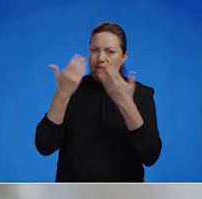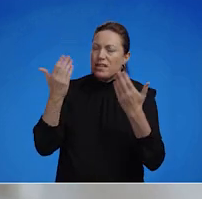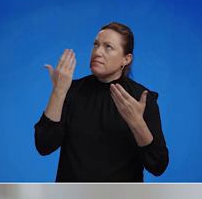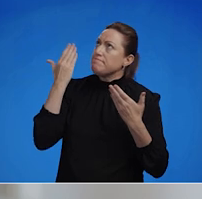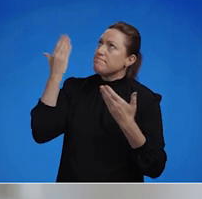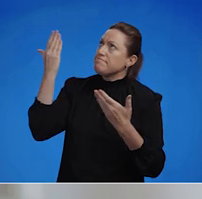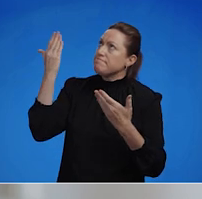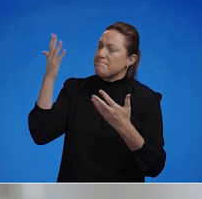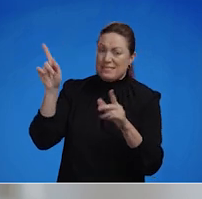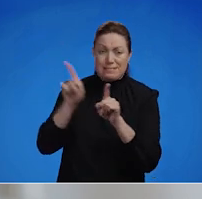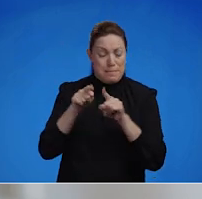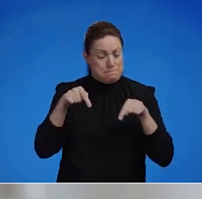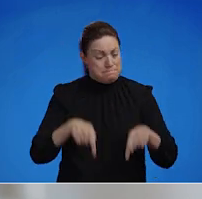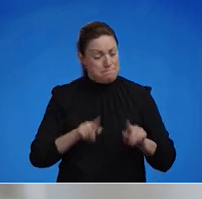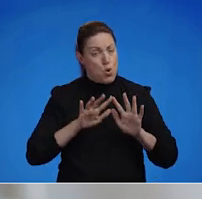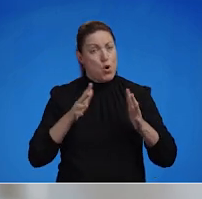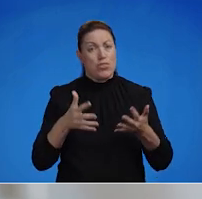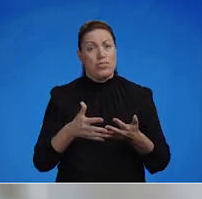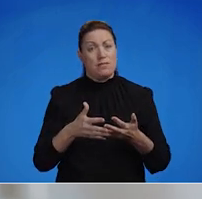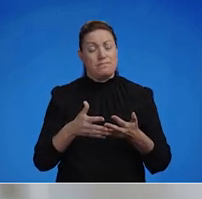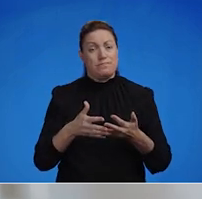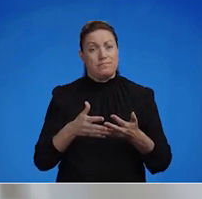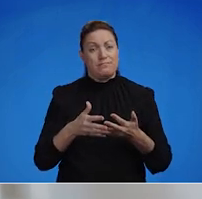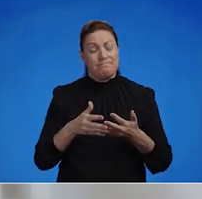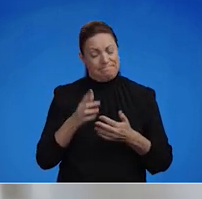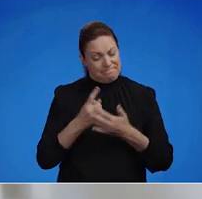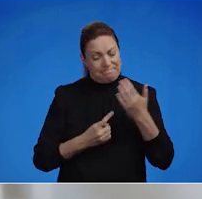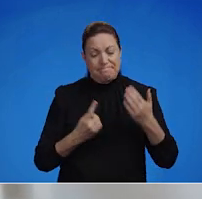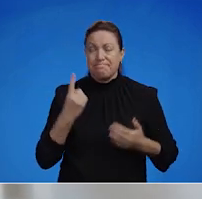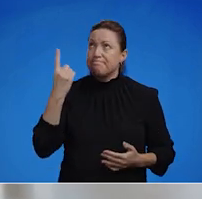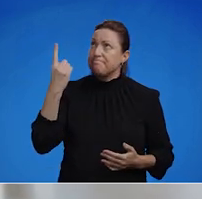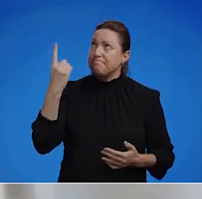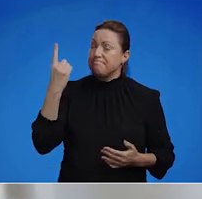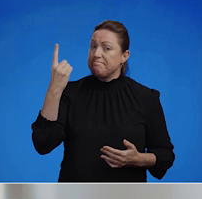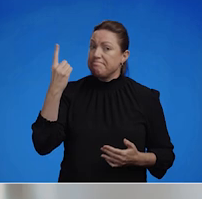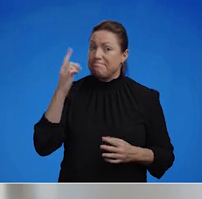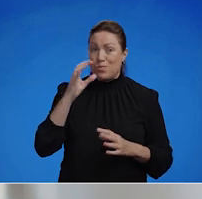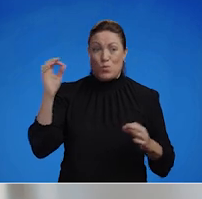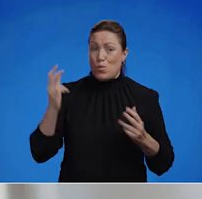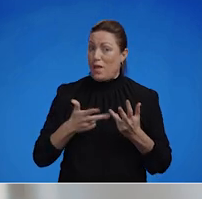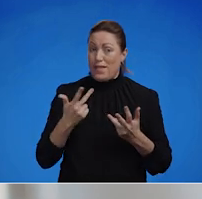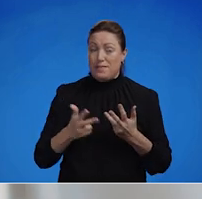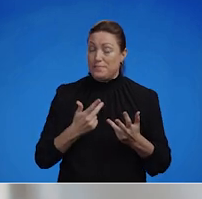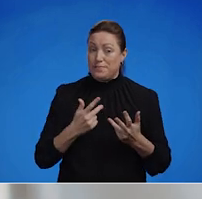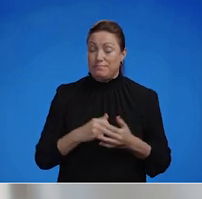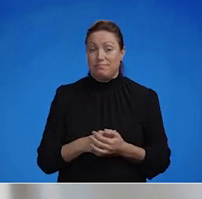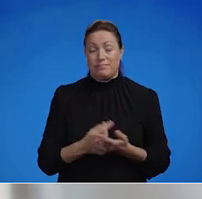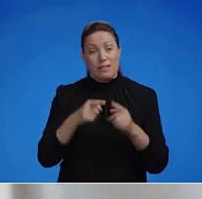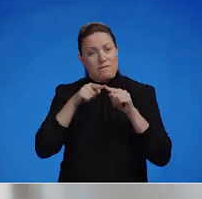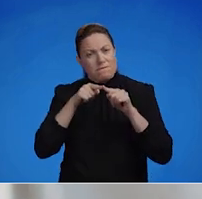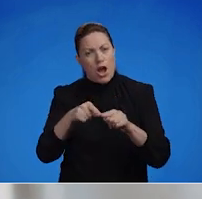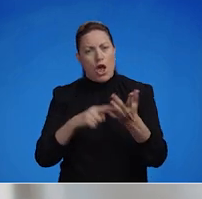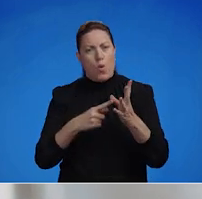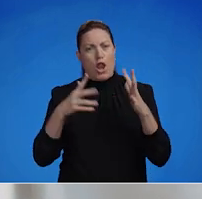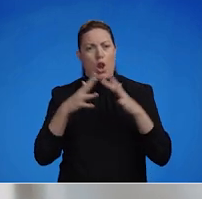heaven above, as on earth beneath. He and no other. Keep his laws